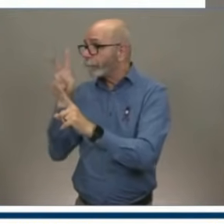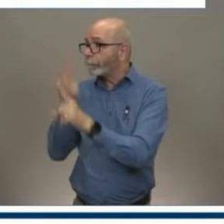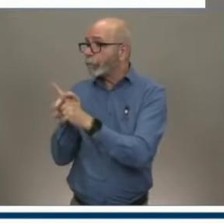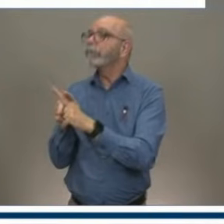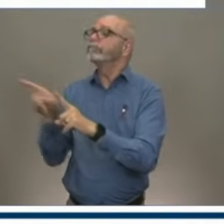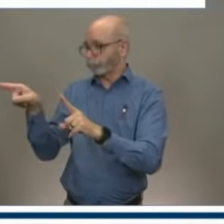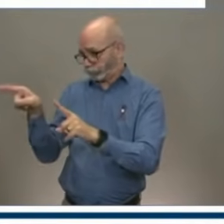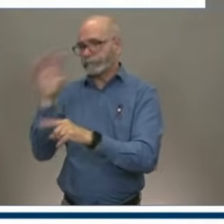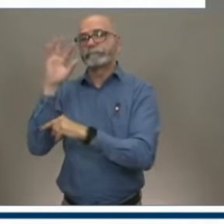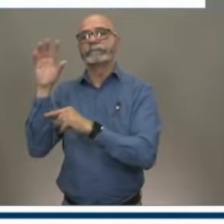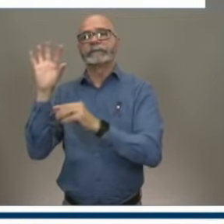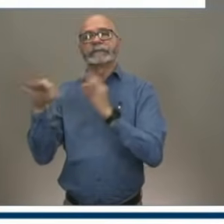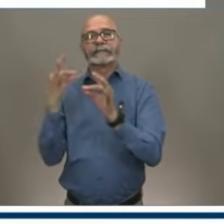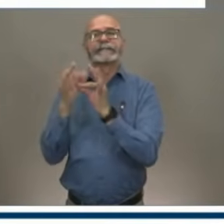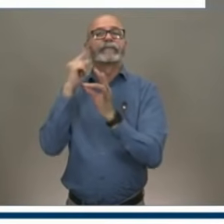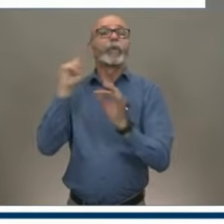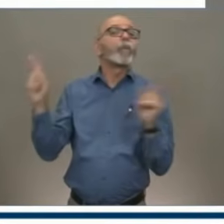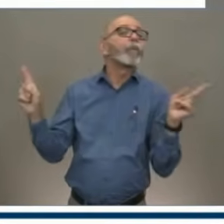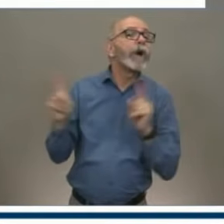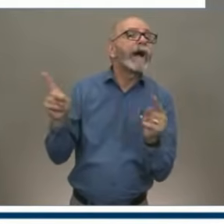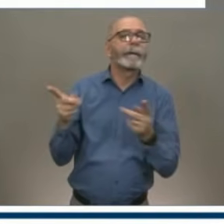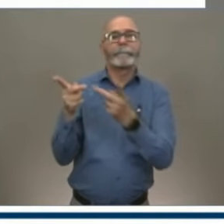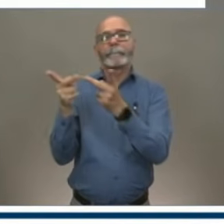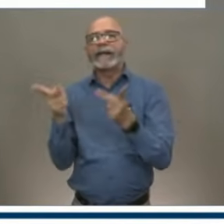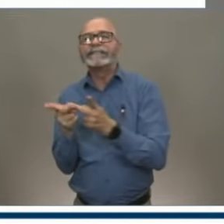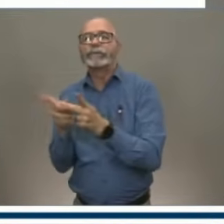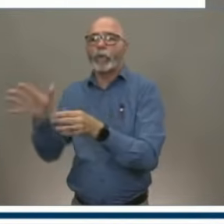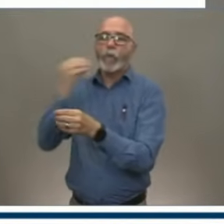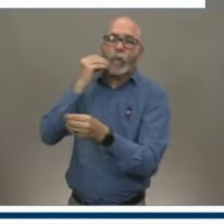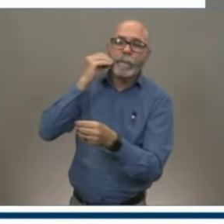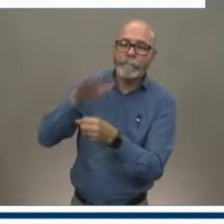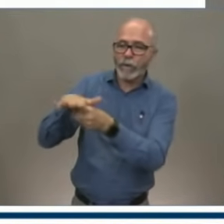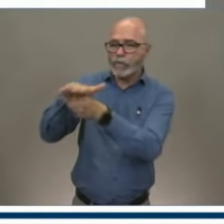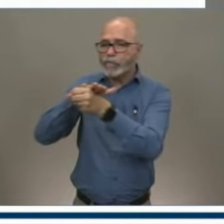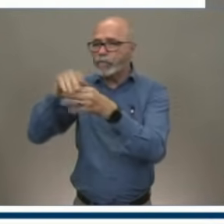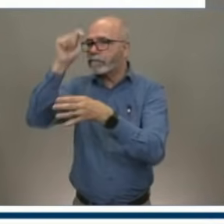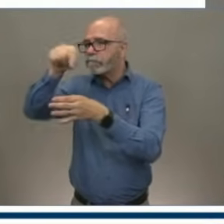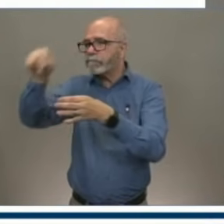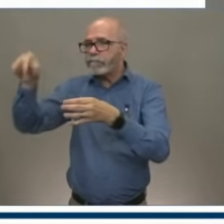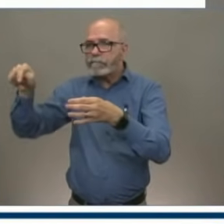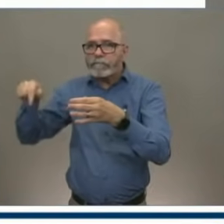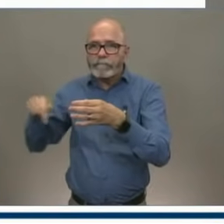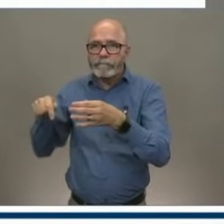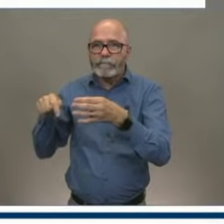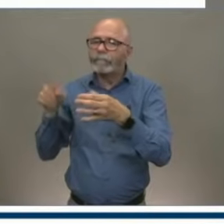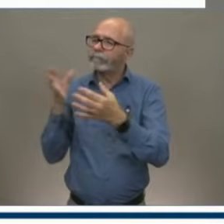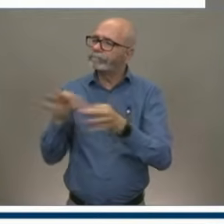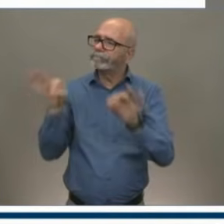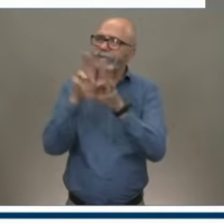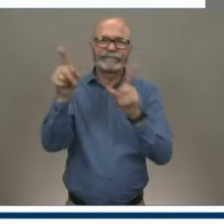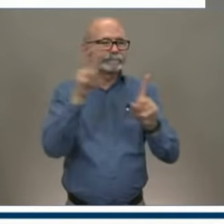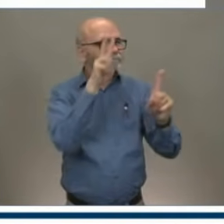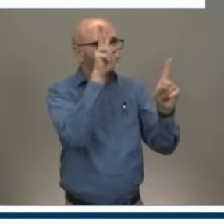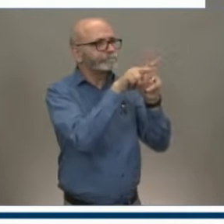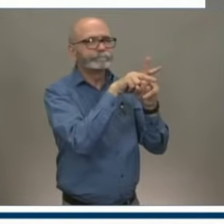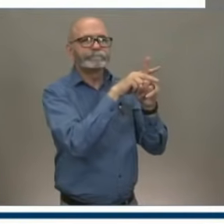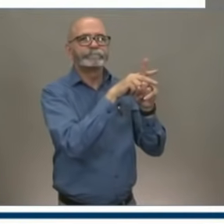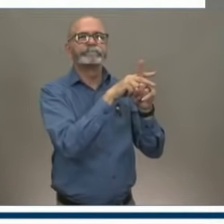centers closest to the where the individual lives, and it has to be done through appointment. Do not go through pop-up